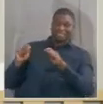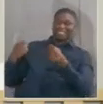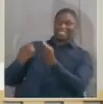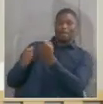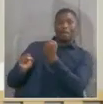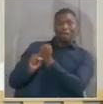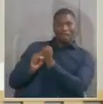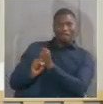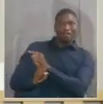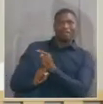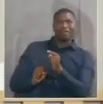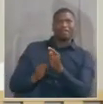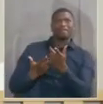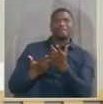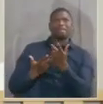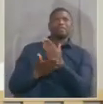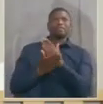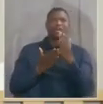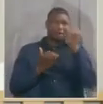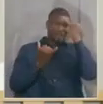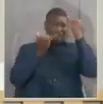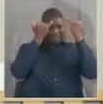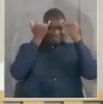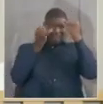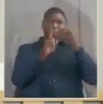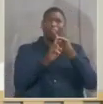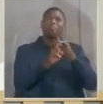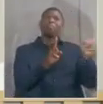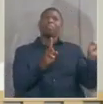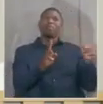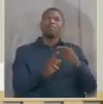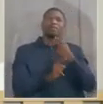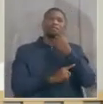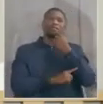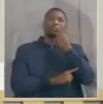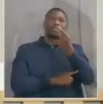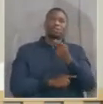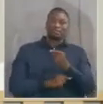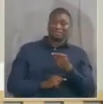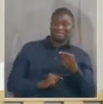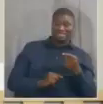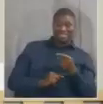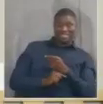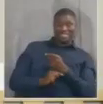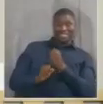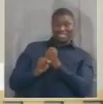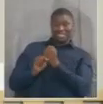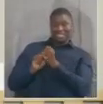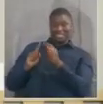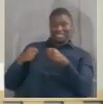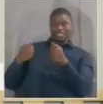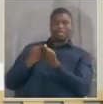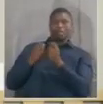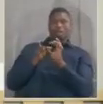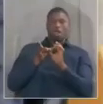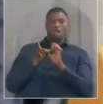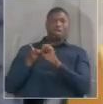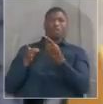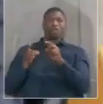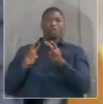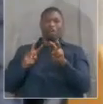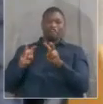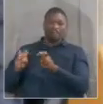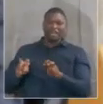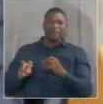Team as formed as part of response to the findings of the